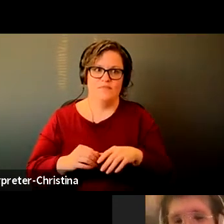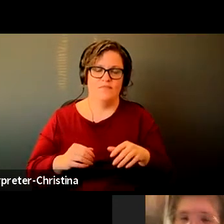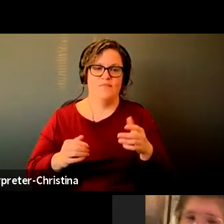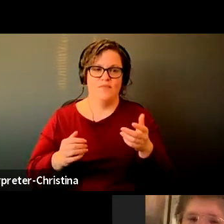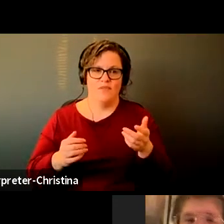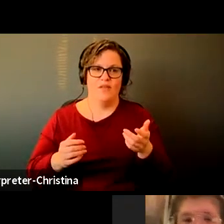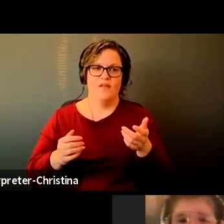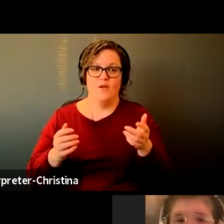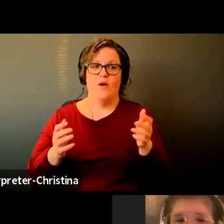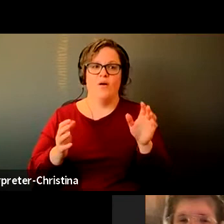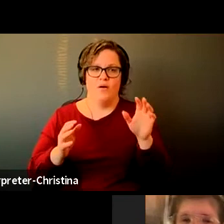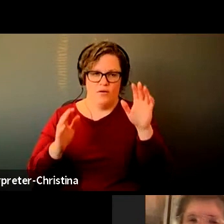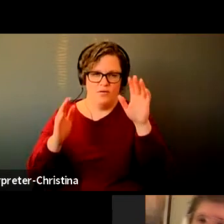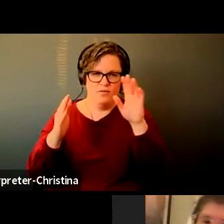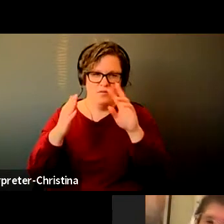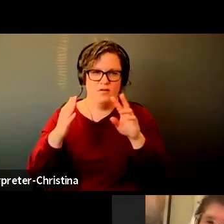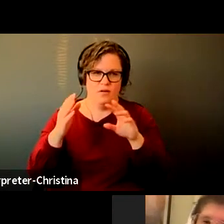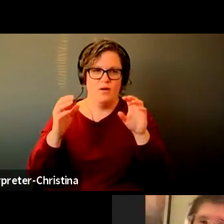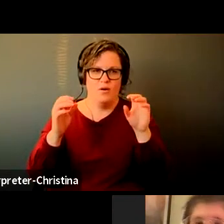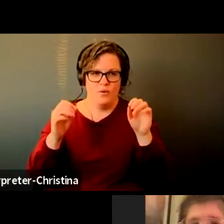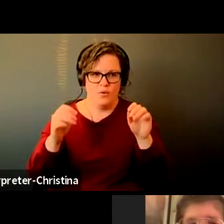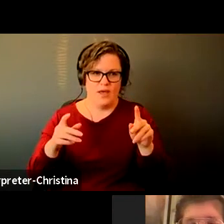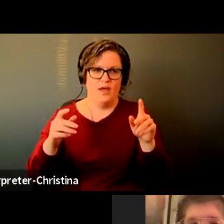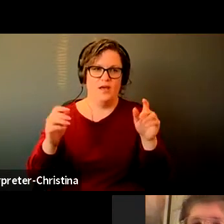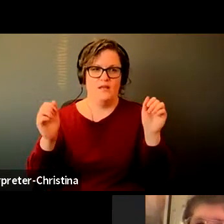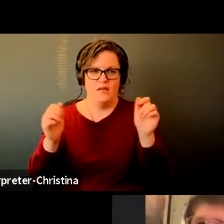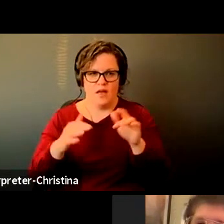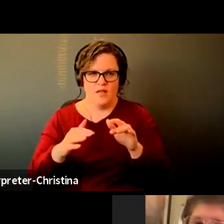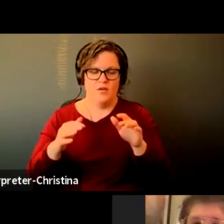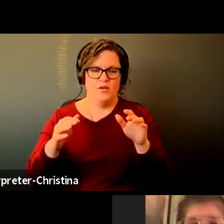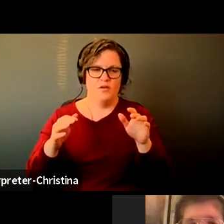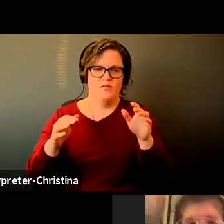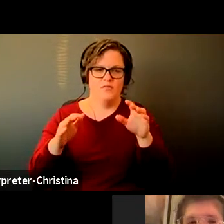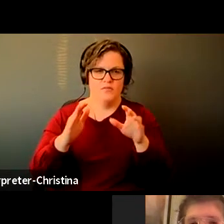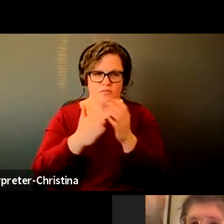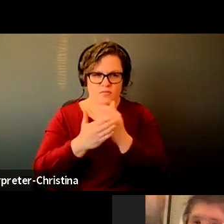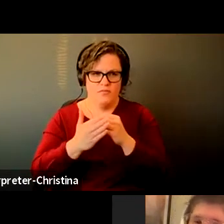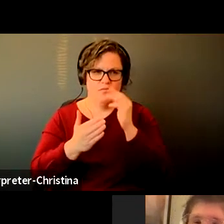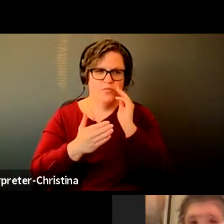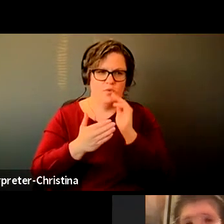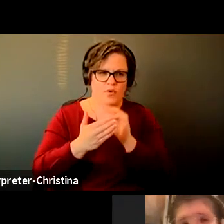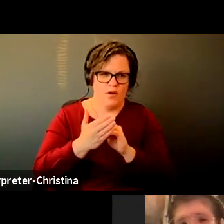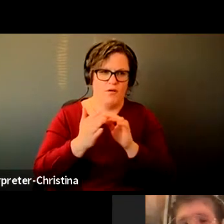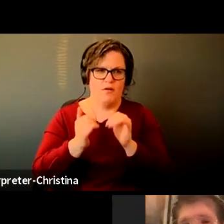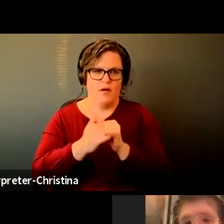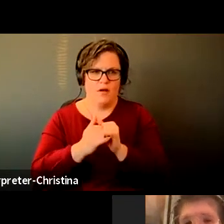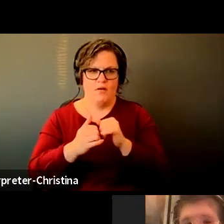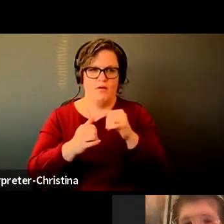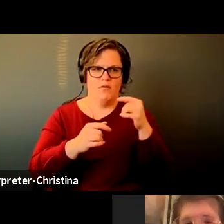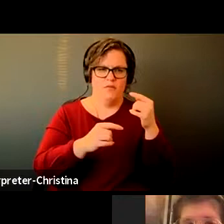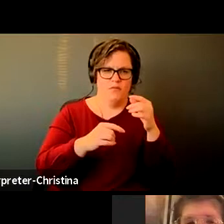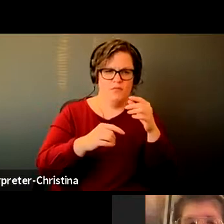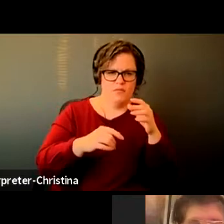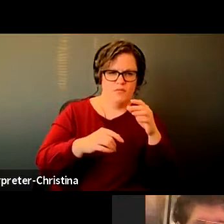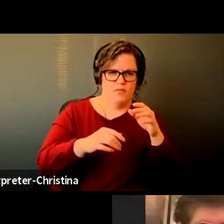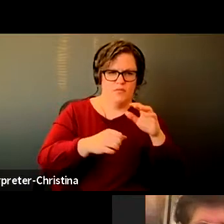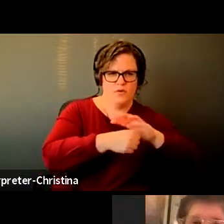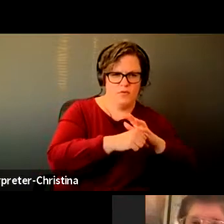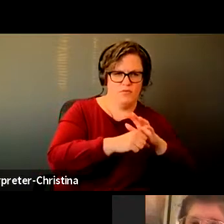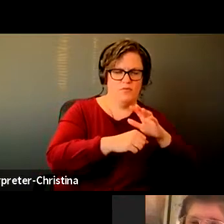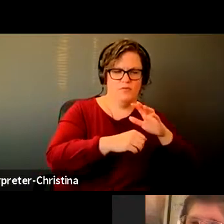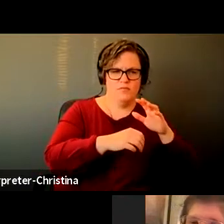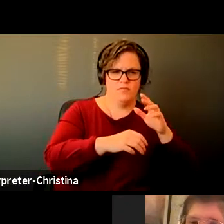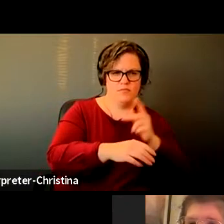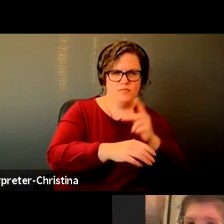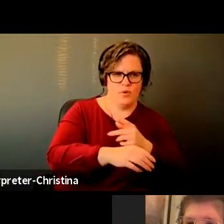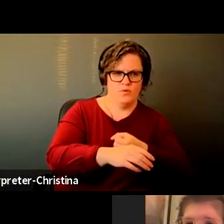you been navigating the art world proper as a poet in its pandemic overhaul and the violences that Canadian art holds? Does that inform your creative? Okay.